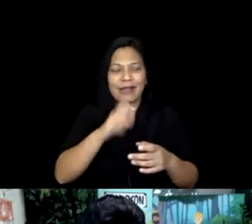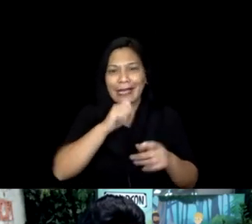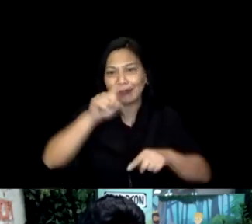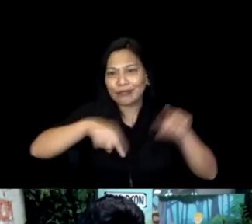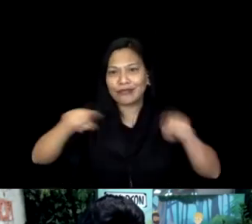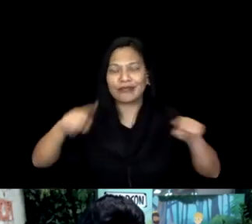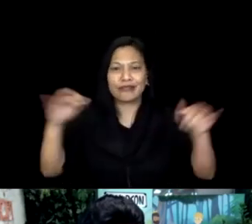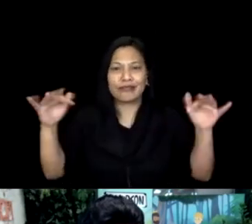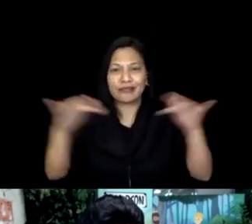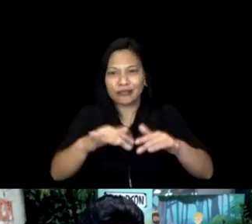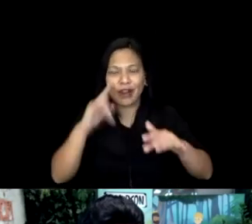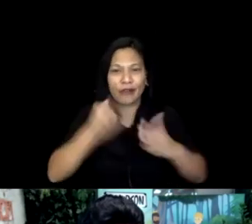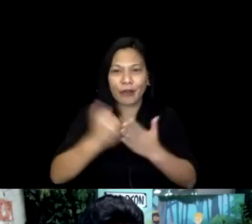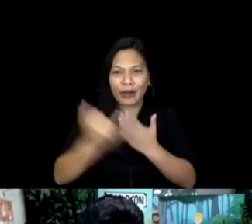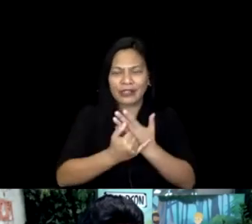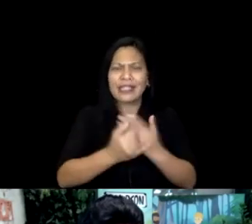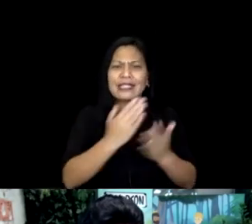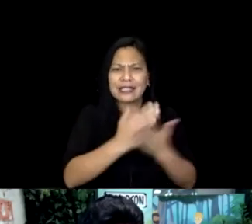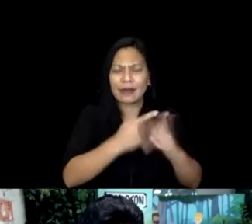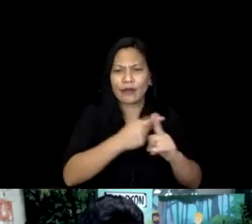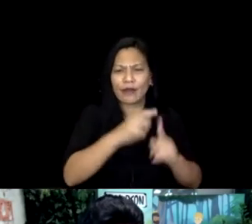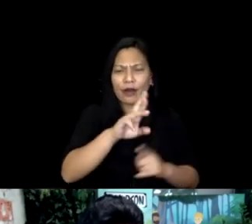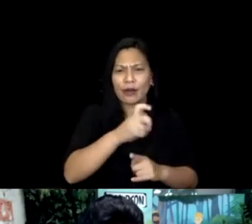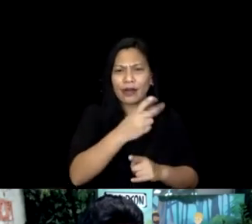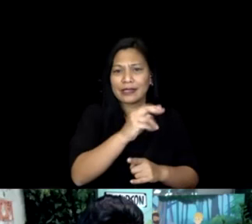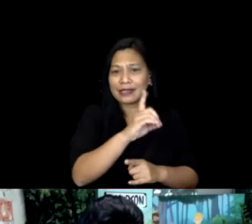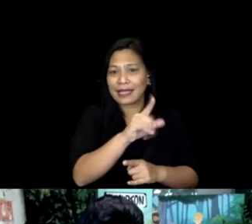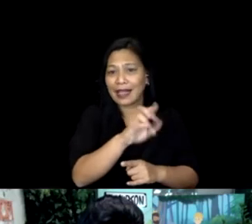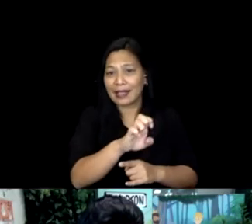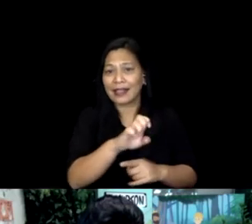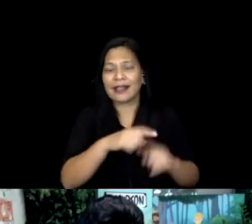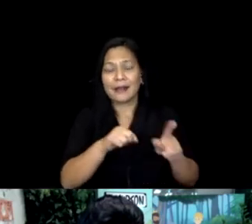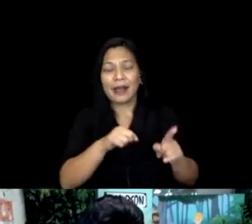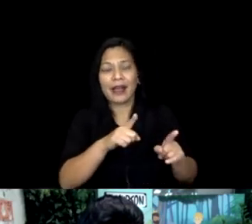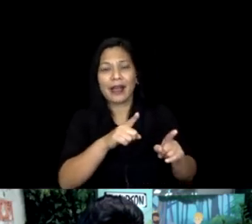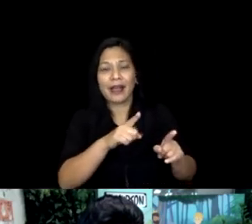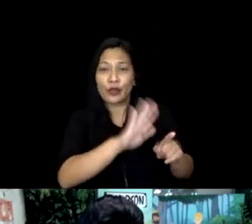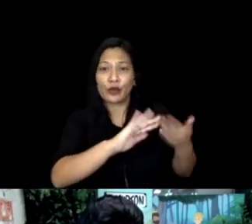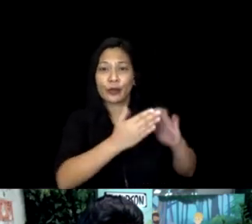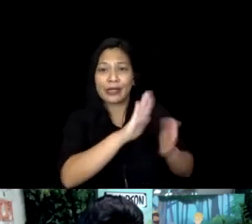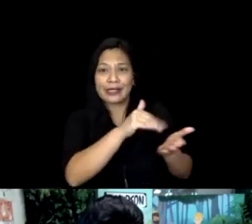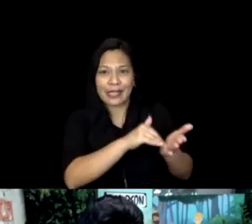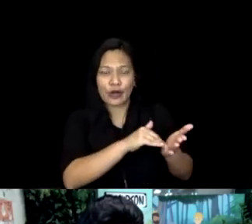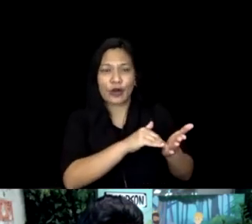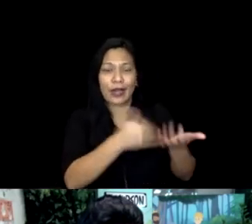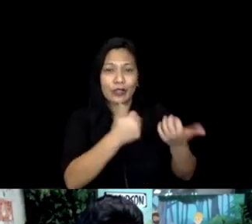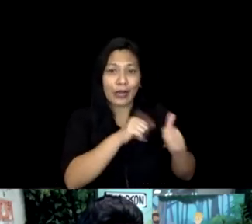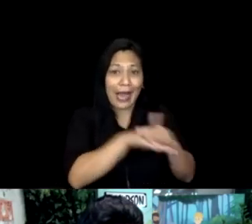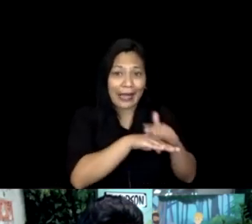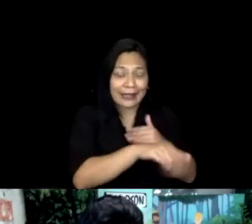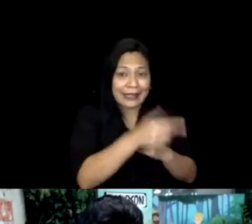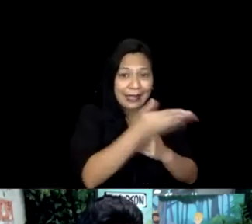so I got a connection to a Rexdale community center, and it was also like a lot of bureaucracy to animate that space